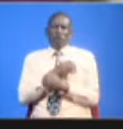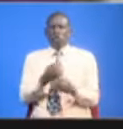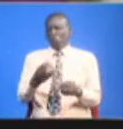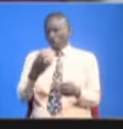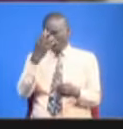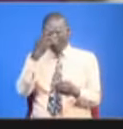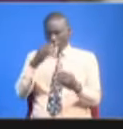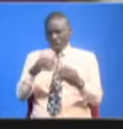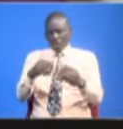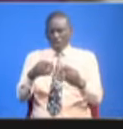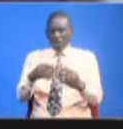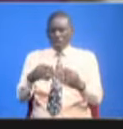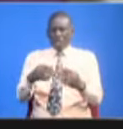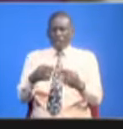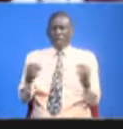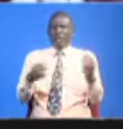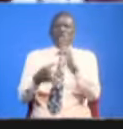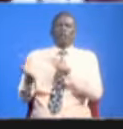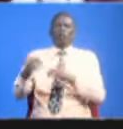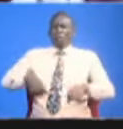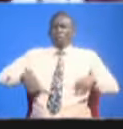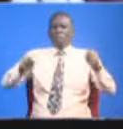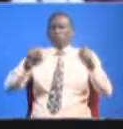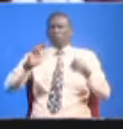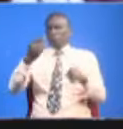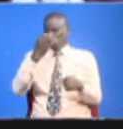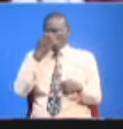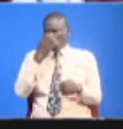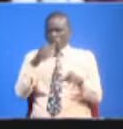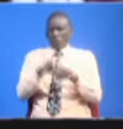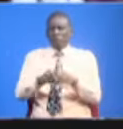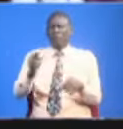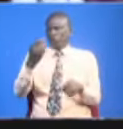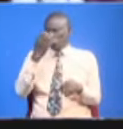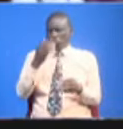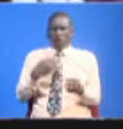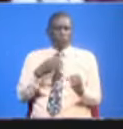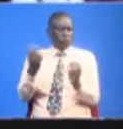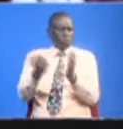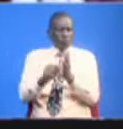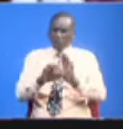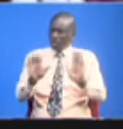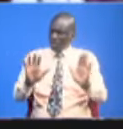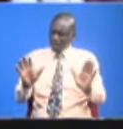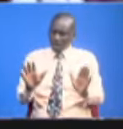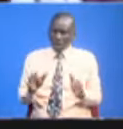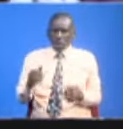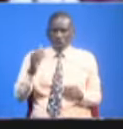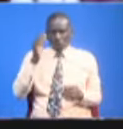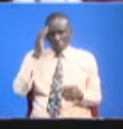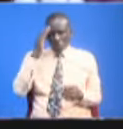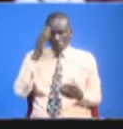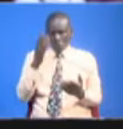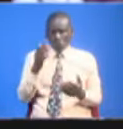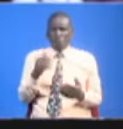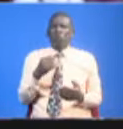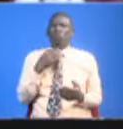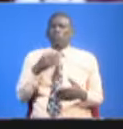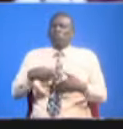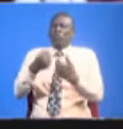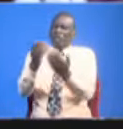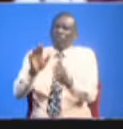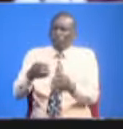his former boss, President William Ruto. Hata rais hatu na shida na ye, sisi unajua, tunataka tumpatia